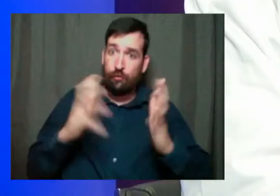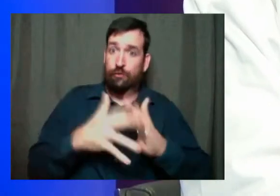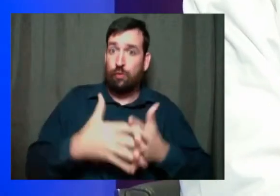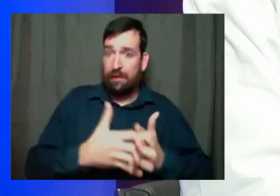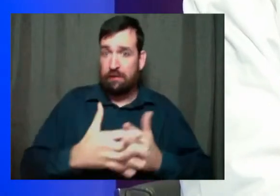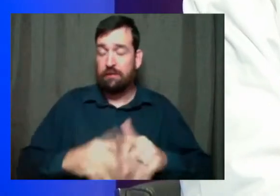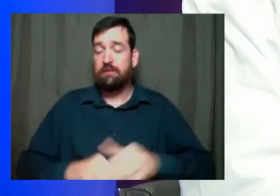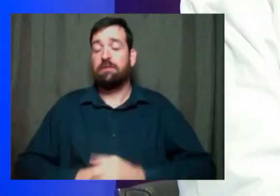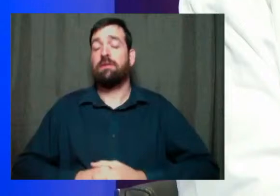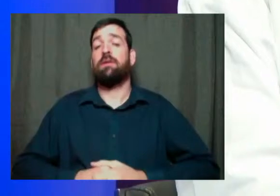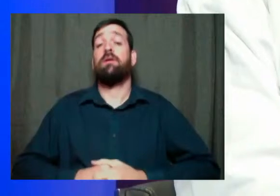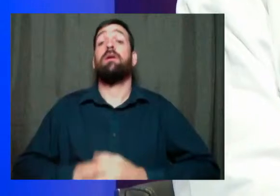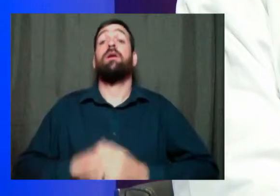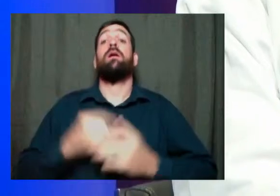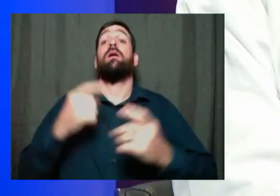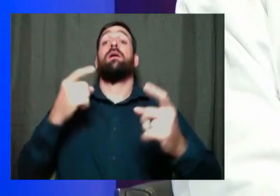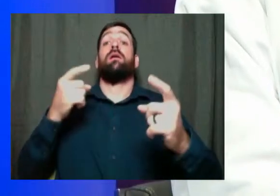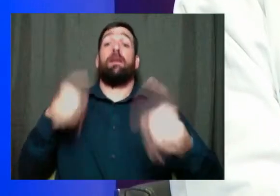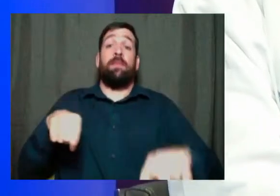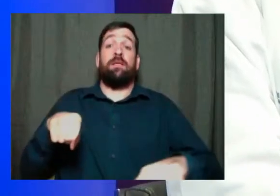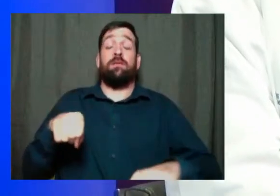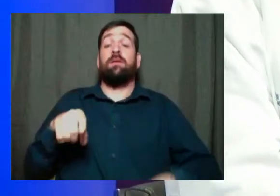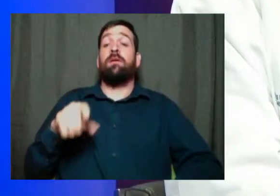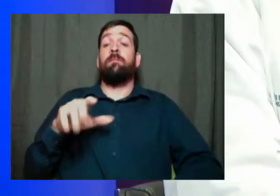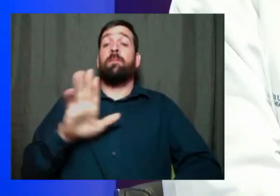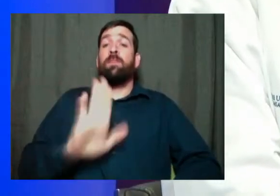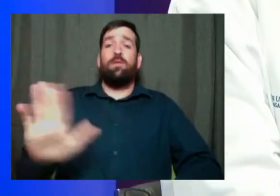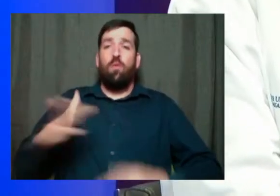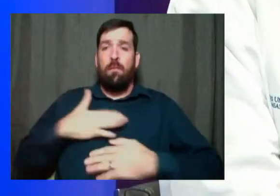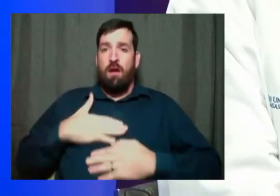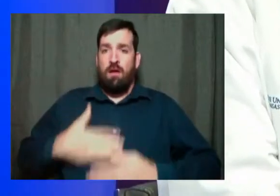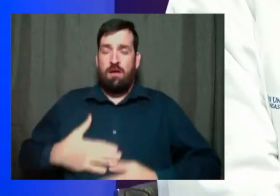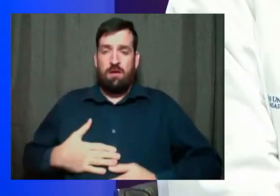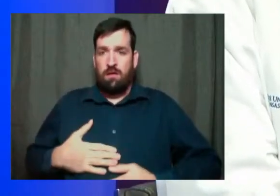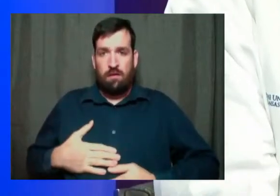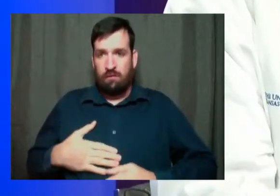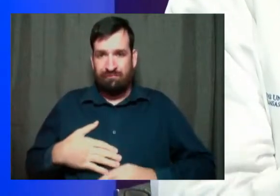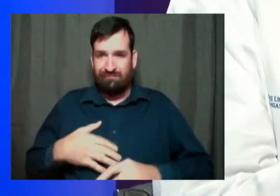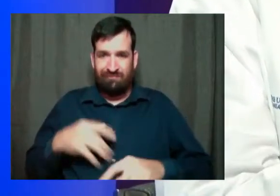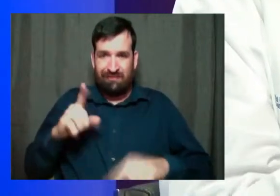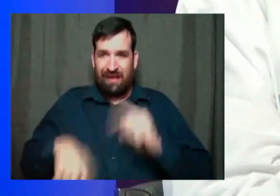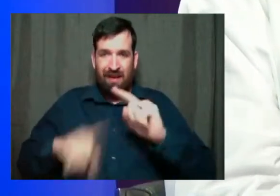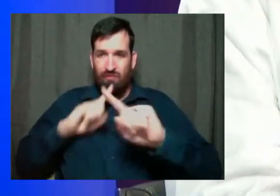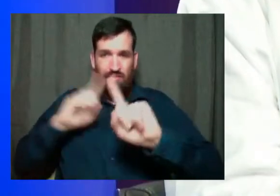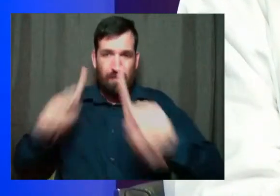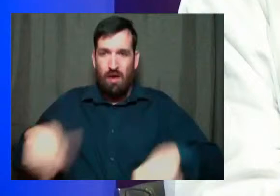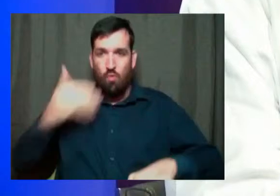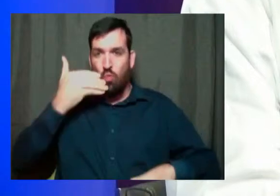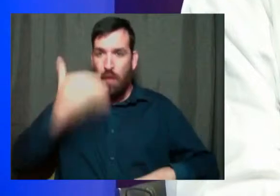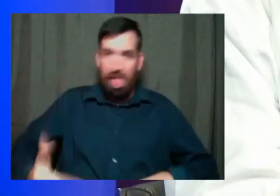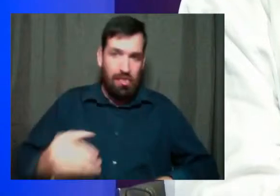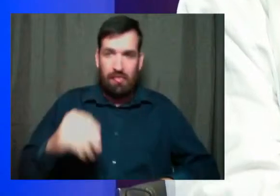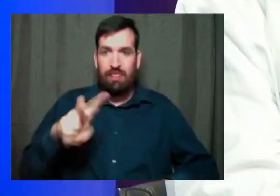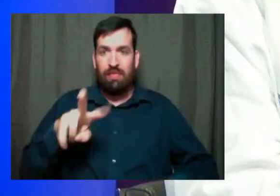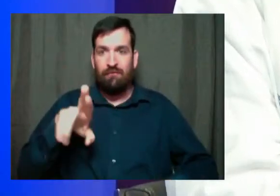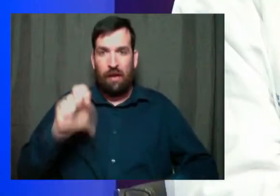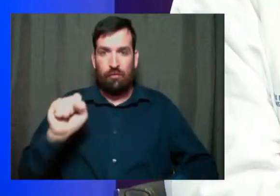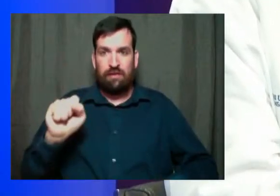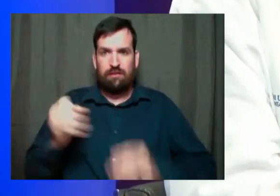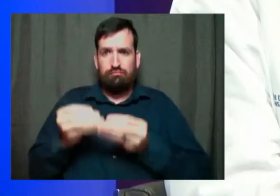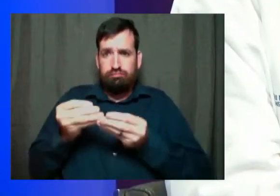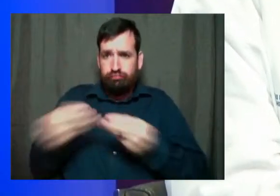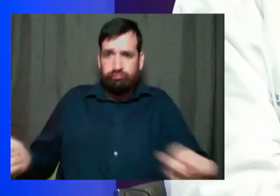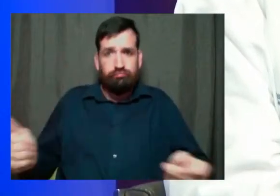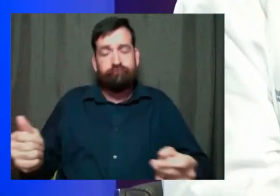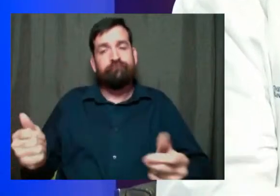What happens is that your body isn't able to respond as well to the virus and get rid of it rapidly, and so